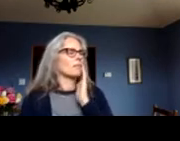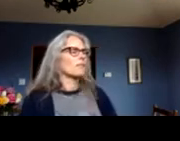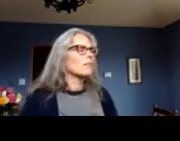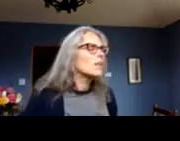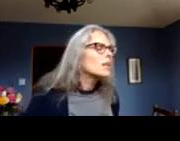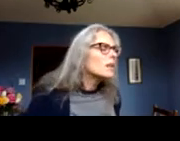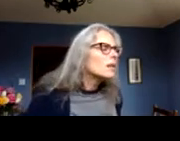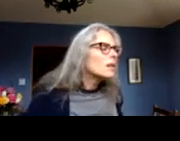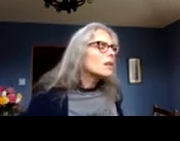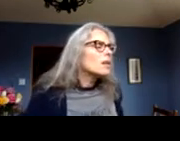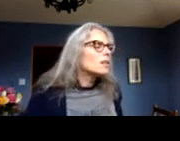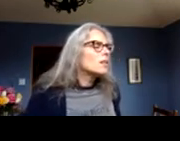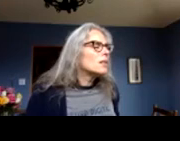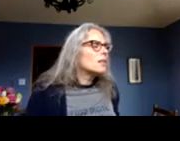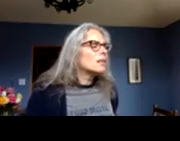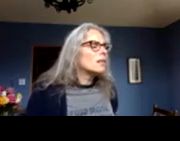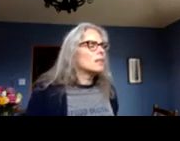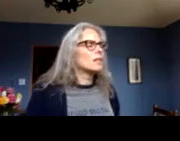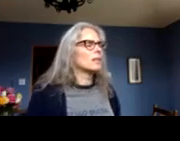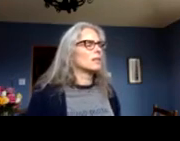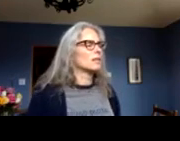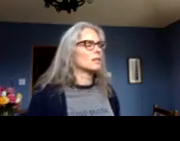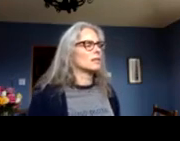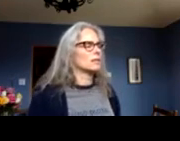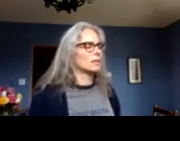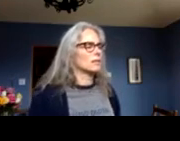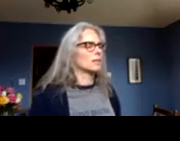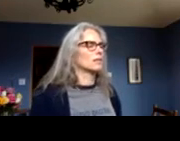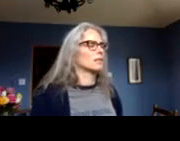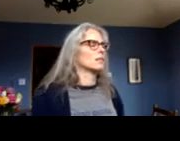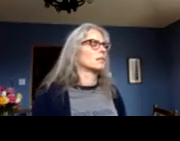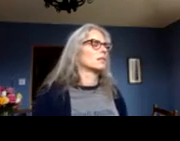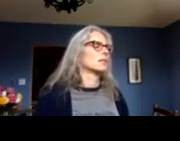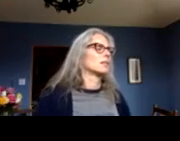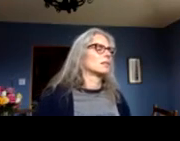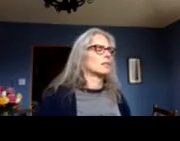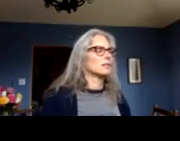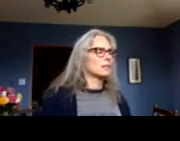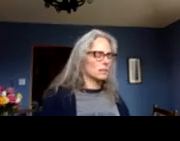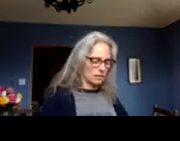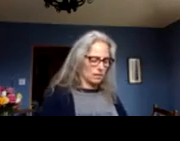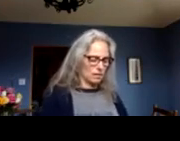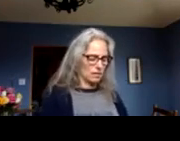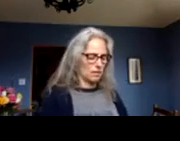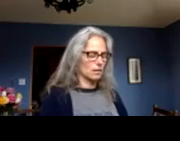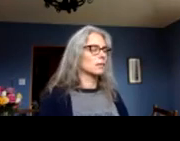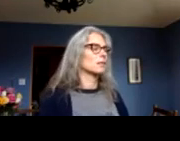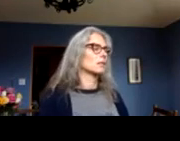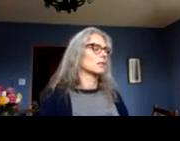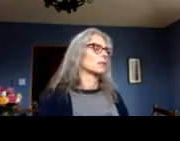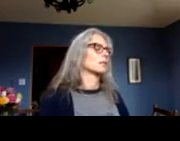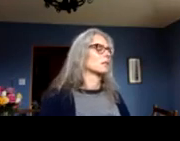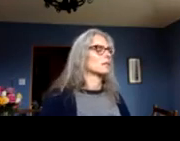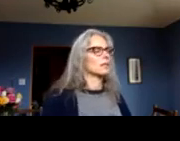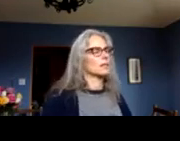we're done. So crazy, almost over. Okay, I'm going to skip that. I'm going to move on. I'm on slide 33.